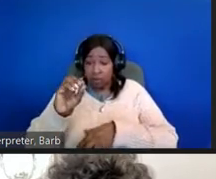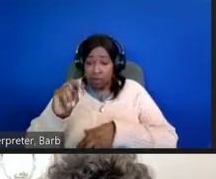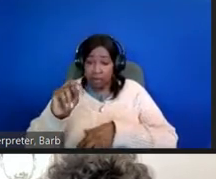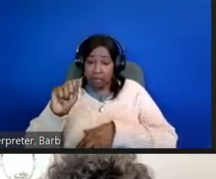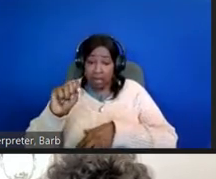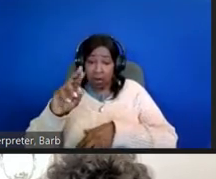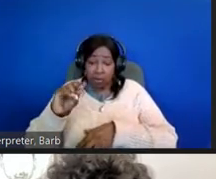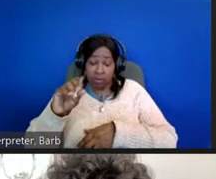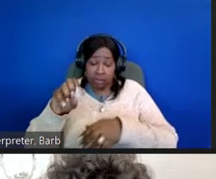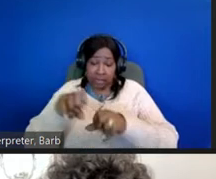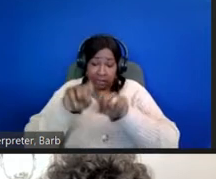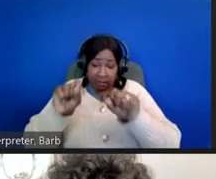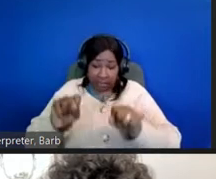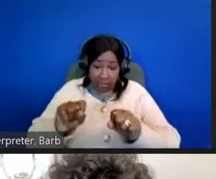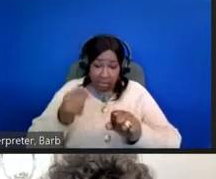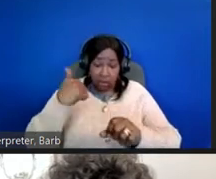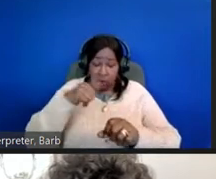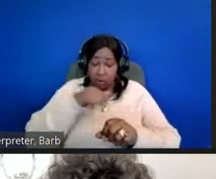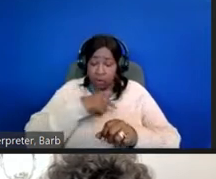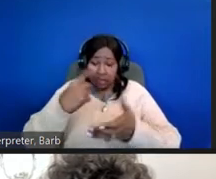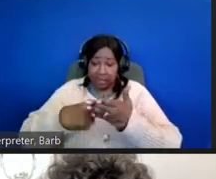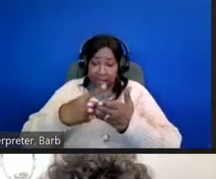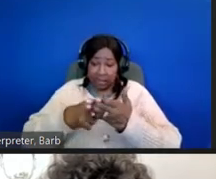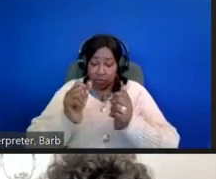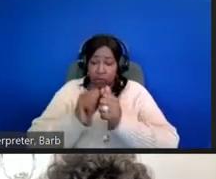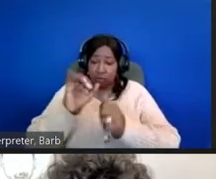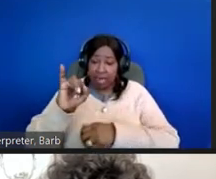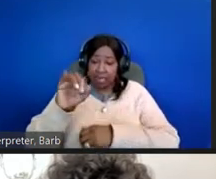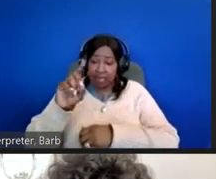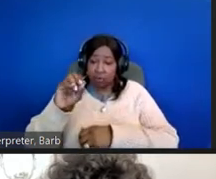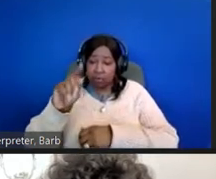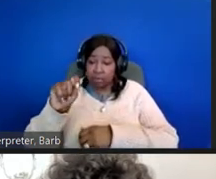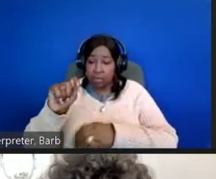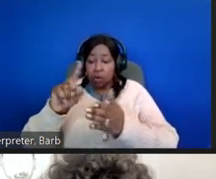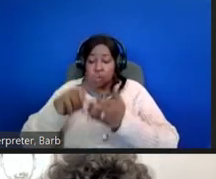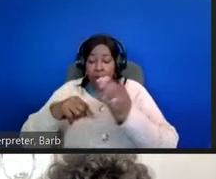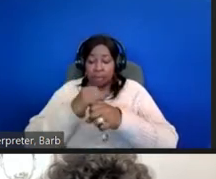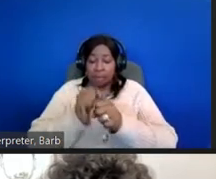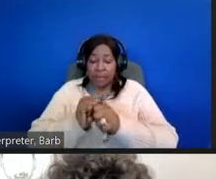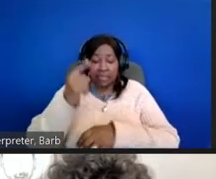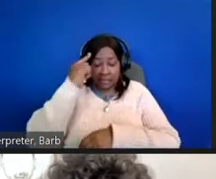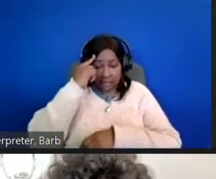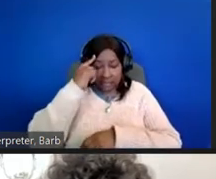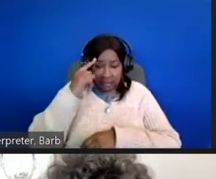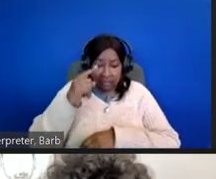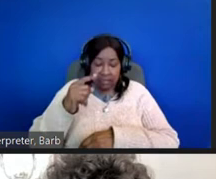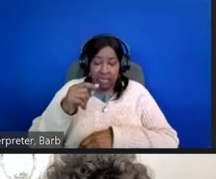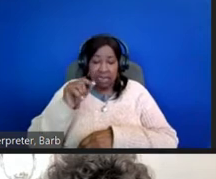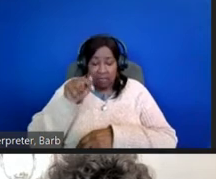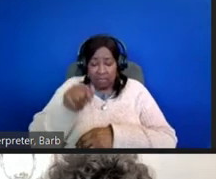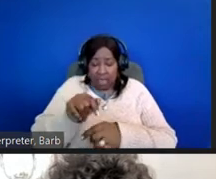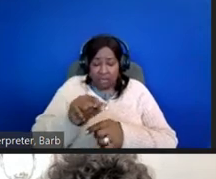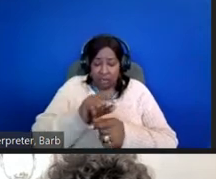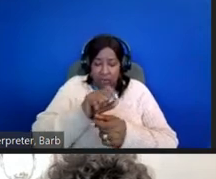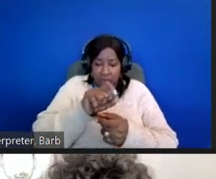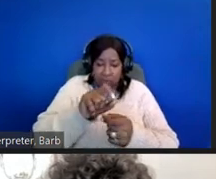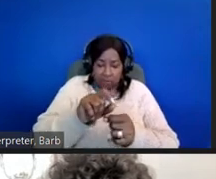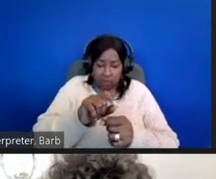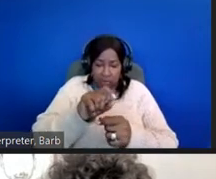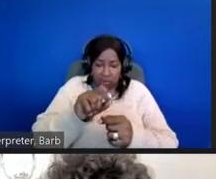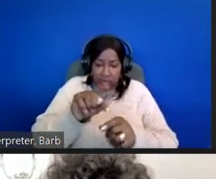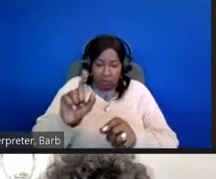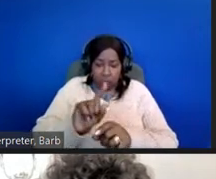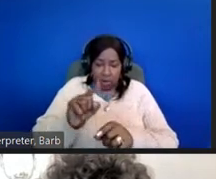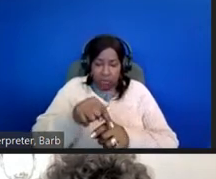IDOT officials on what makes sense and when that project should be let. Because obviously that's kind of right where those dual lane closures start,